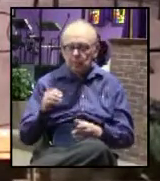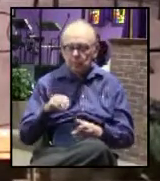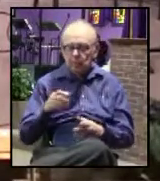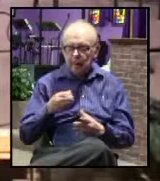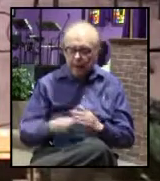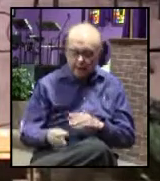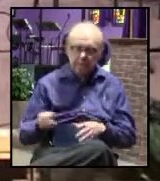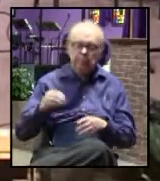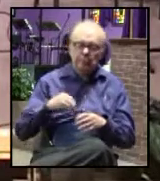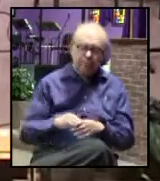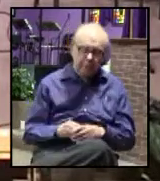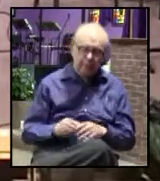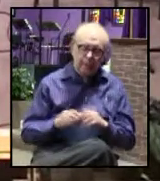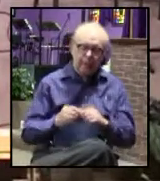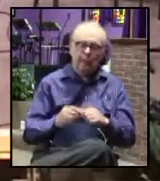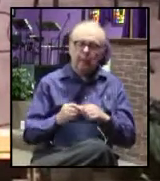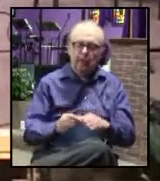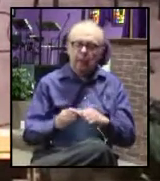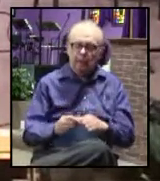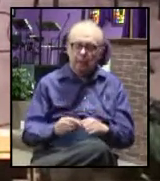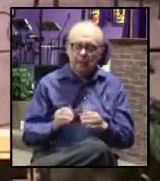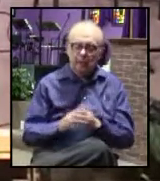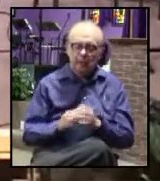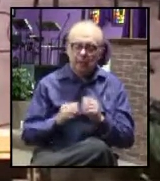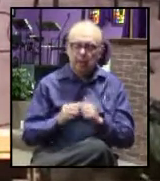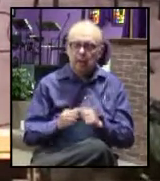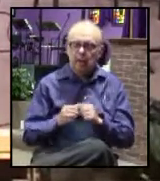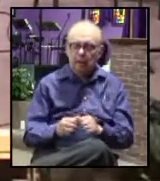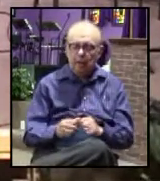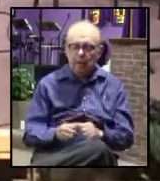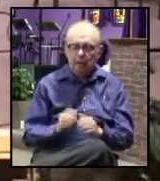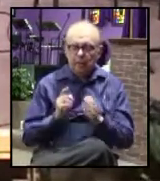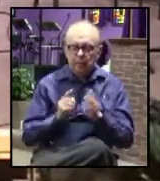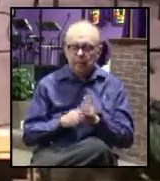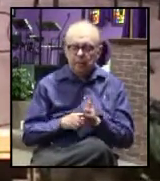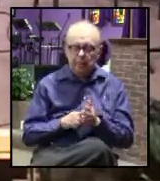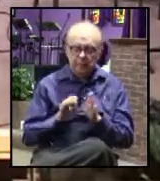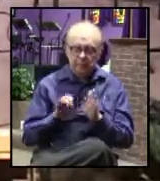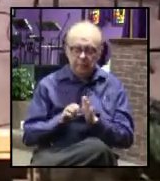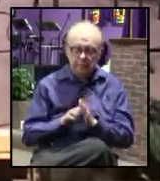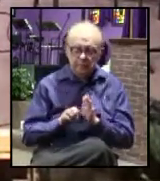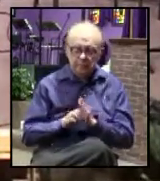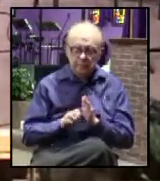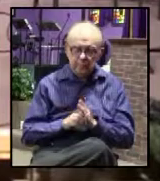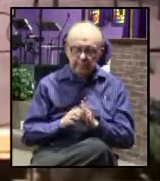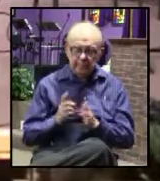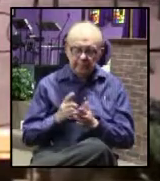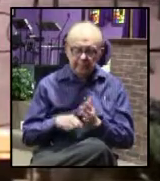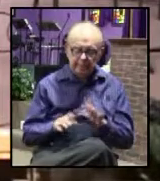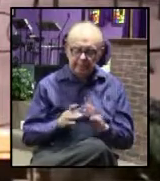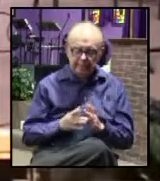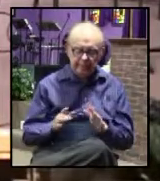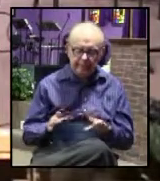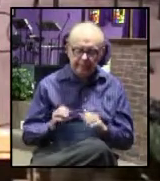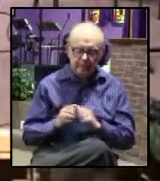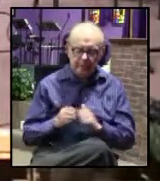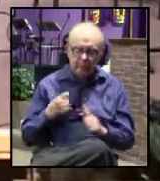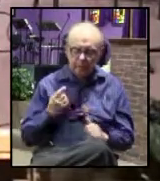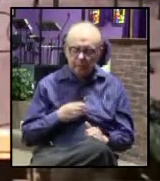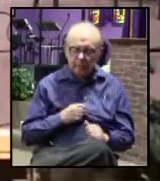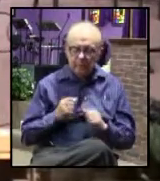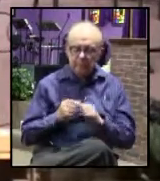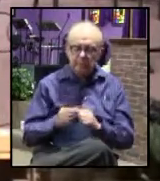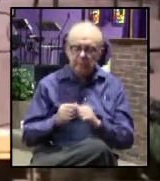else. It's a continuum that's continuing going and showing the illustration of what Jesus is doing into